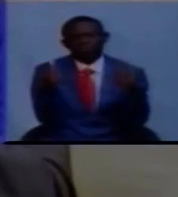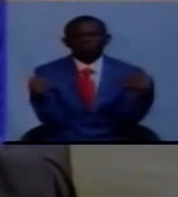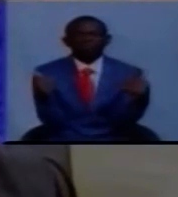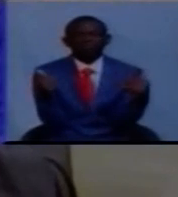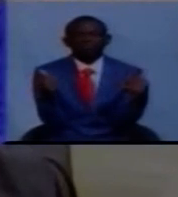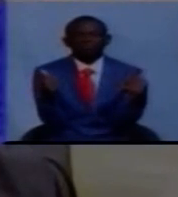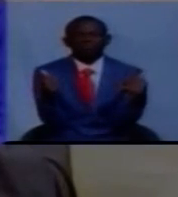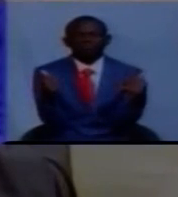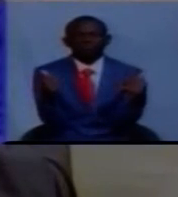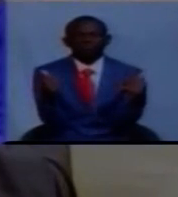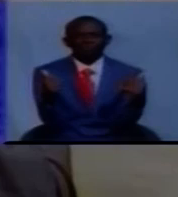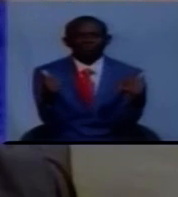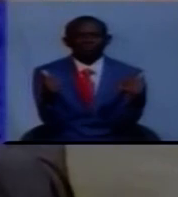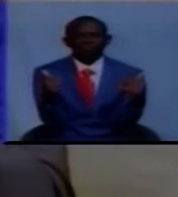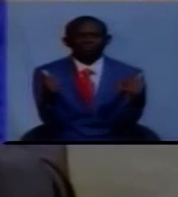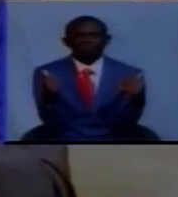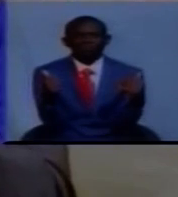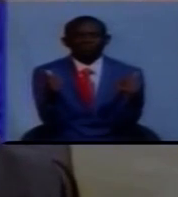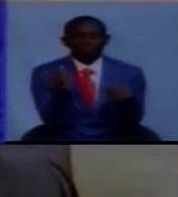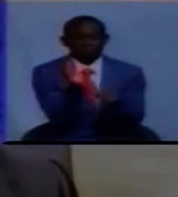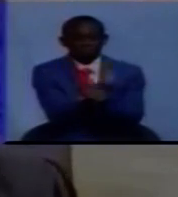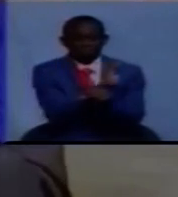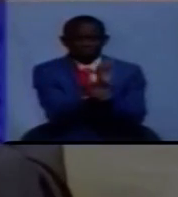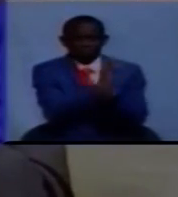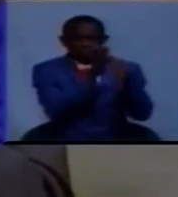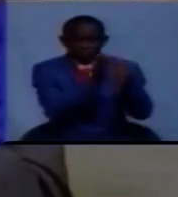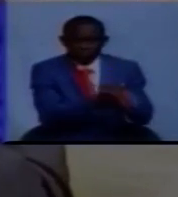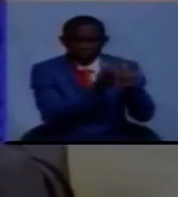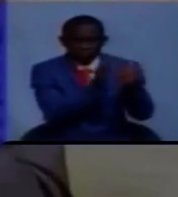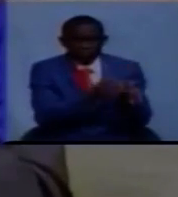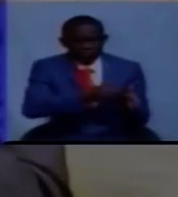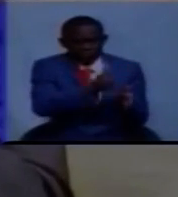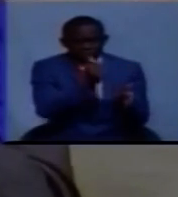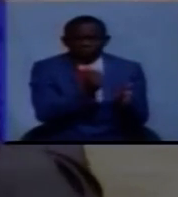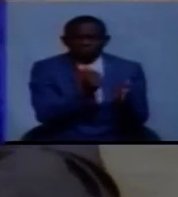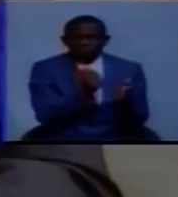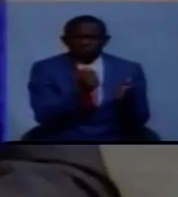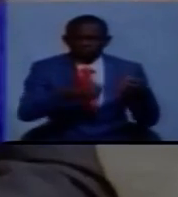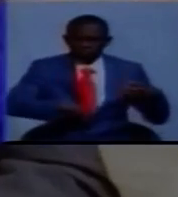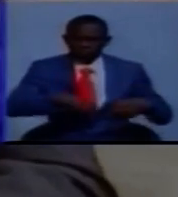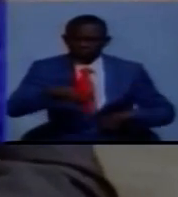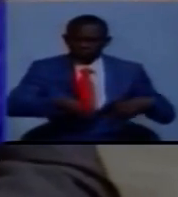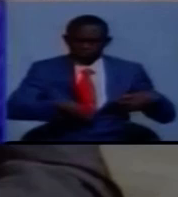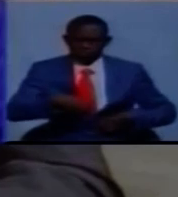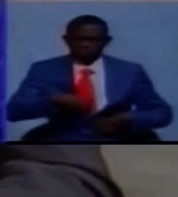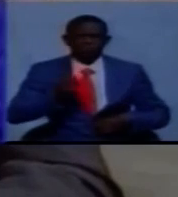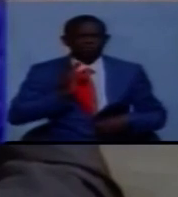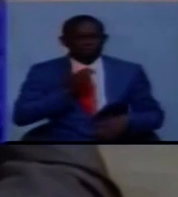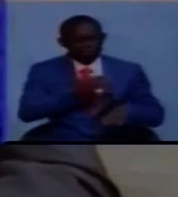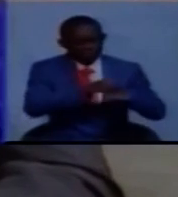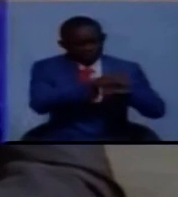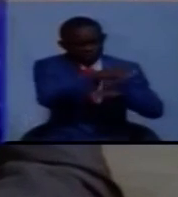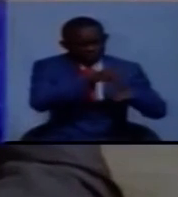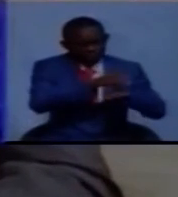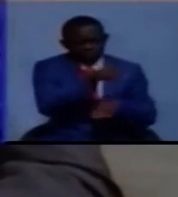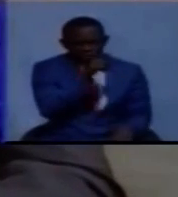by the drivers, those we shall sit down with them. We have advised them the right channel to follow. They need to